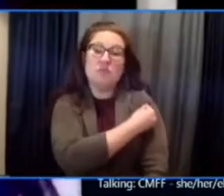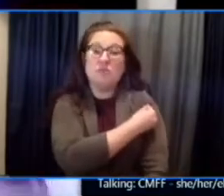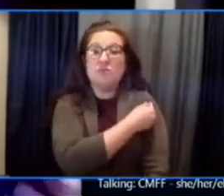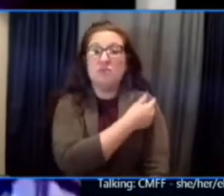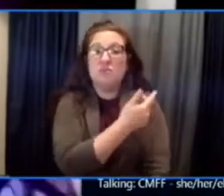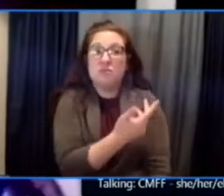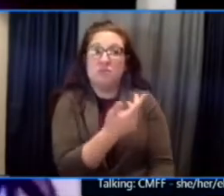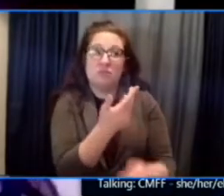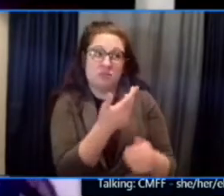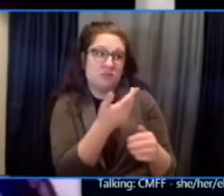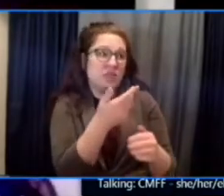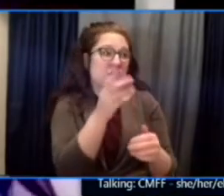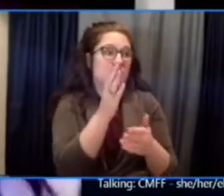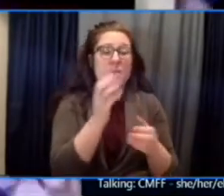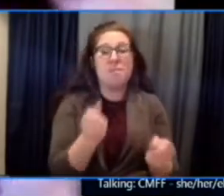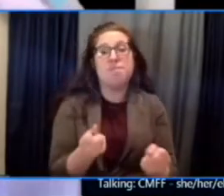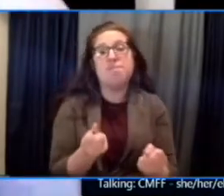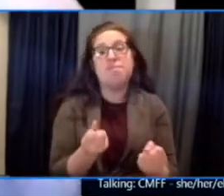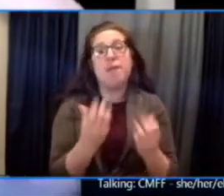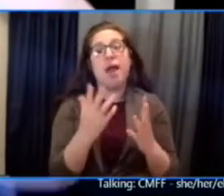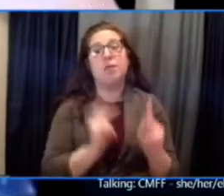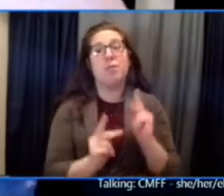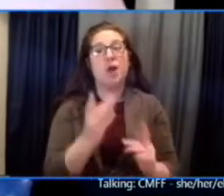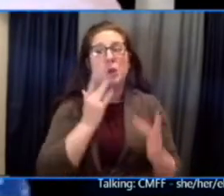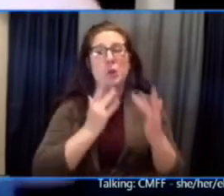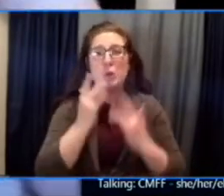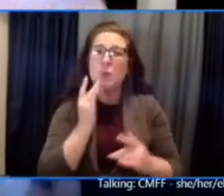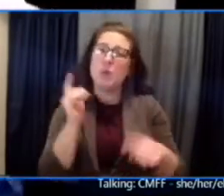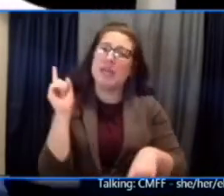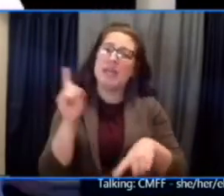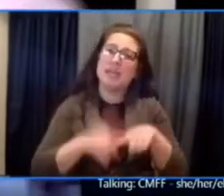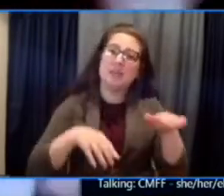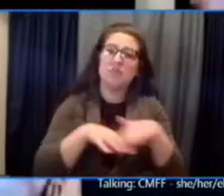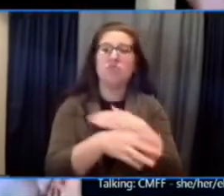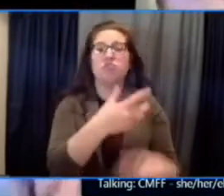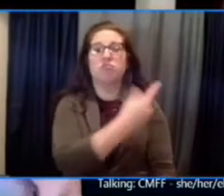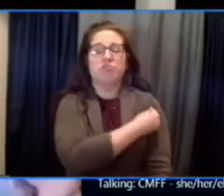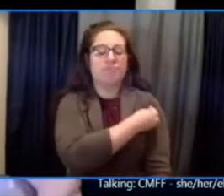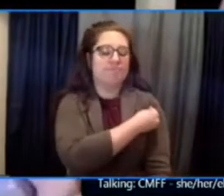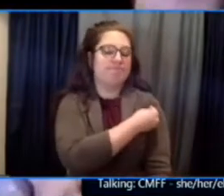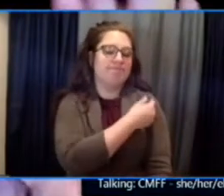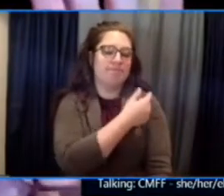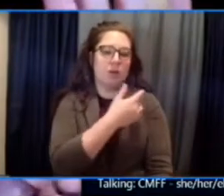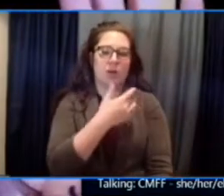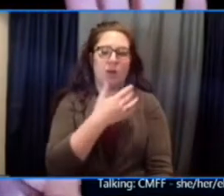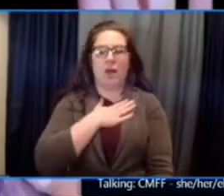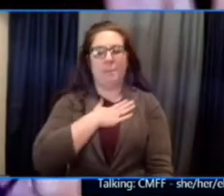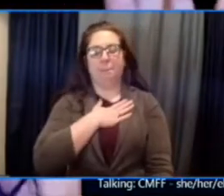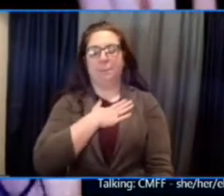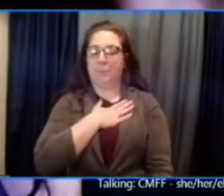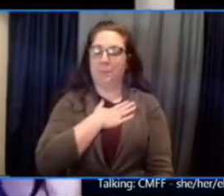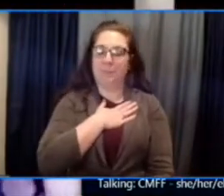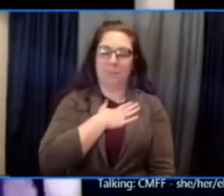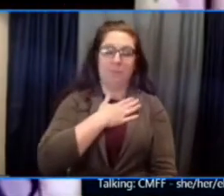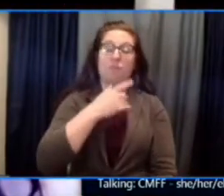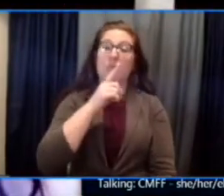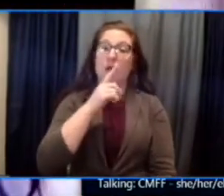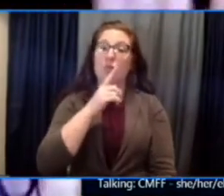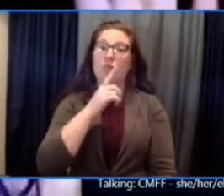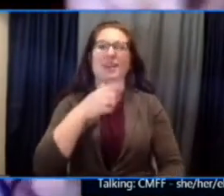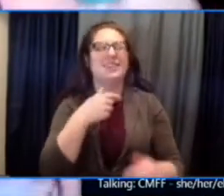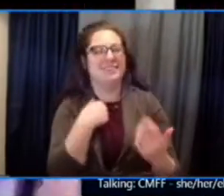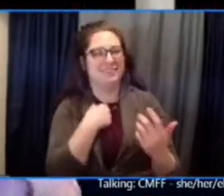and I'm supposed to get my next one tomorrow, but I can't do it because the road ahead. I'm getting my second one on Saturday. So okay, but the